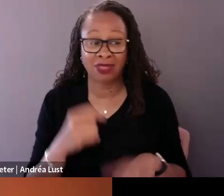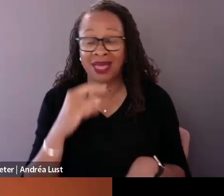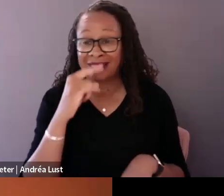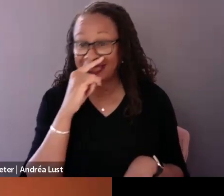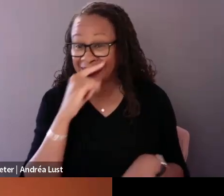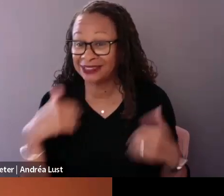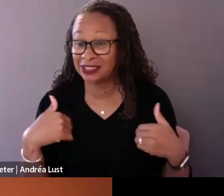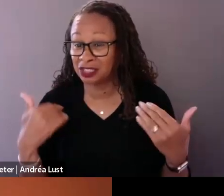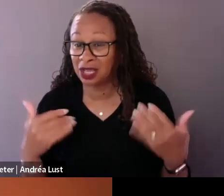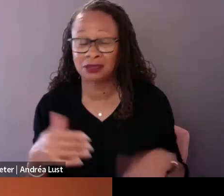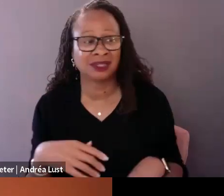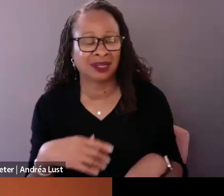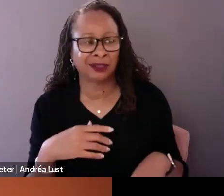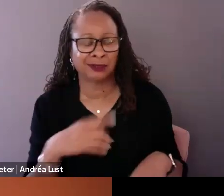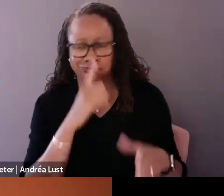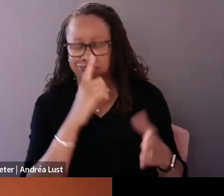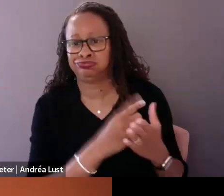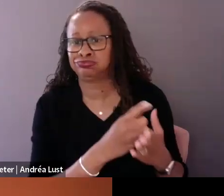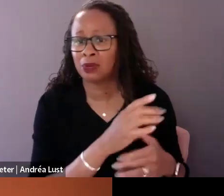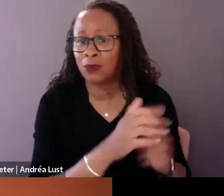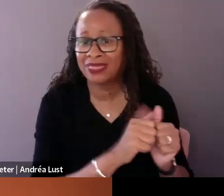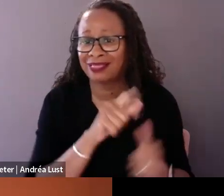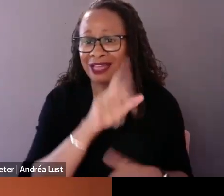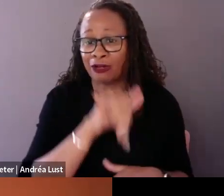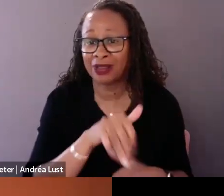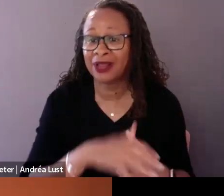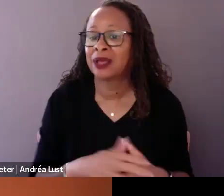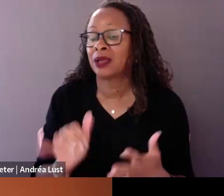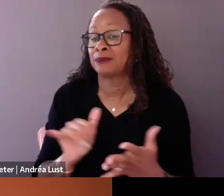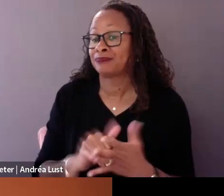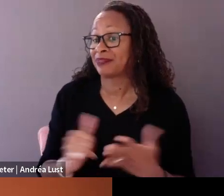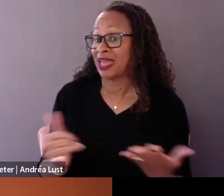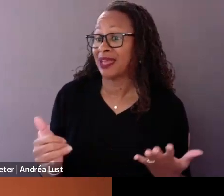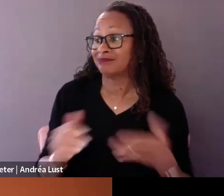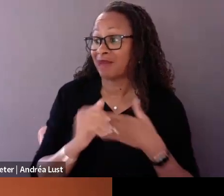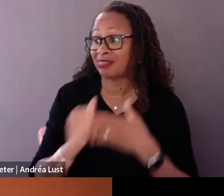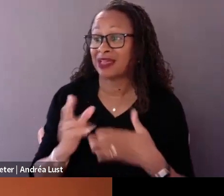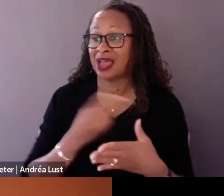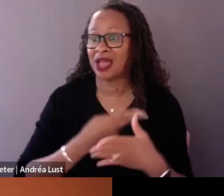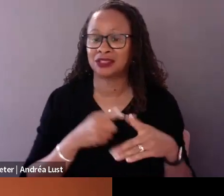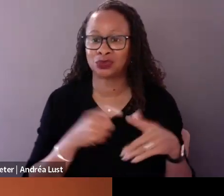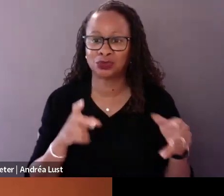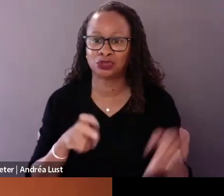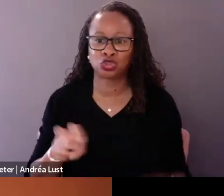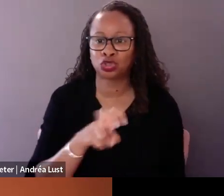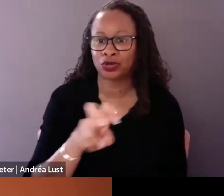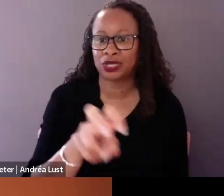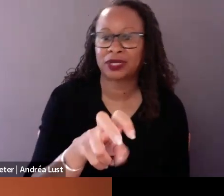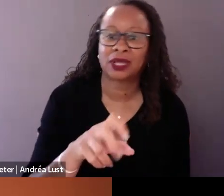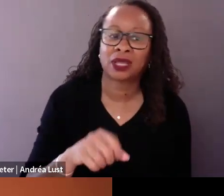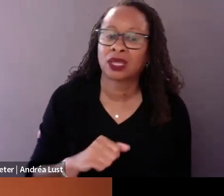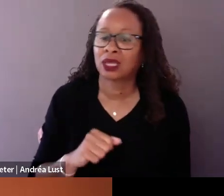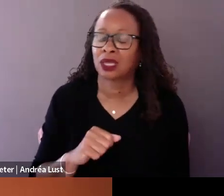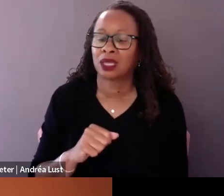lot of what sort of led us down this journey and what kind